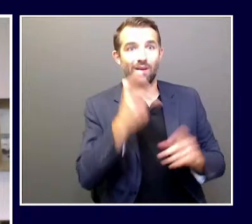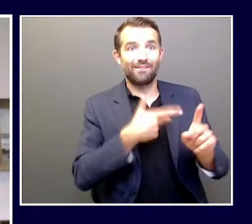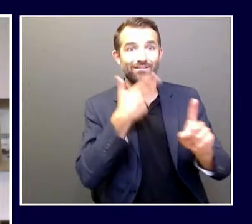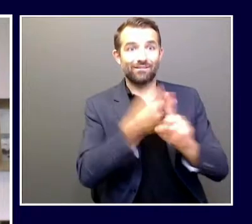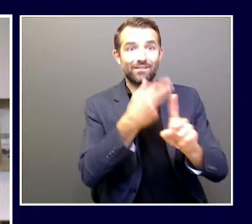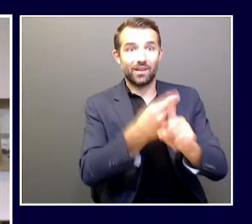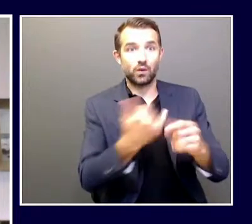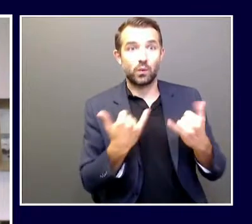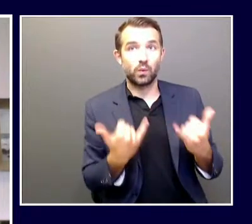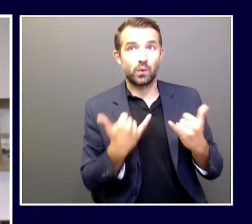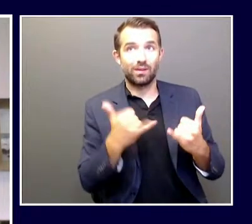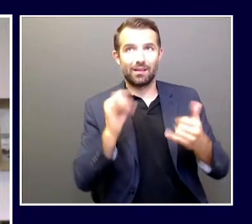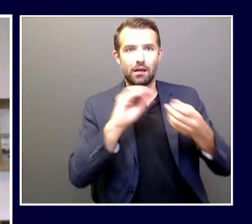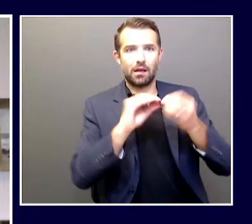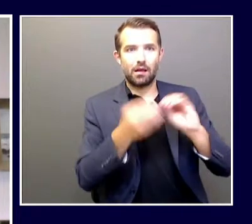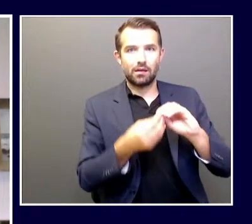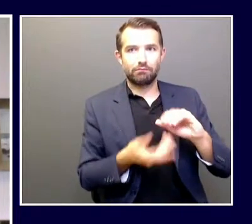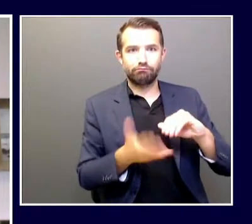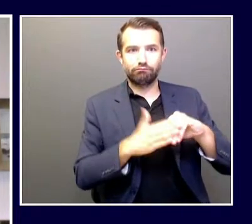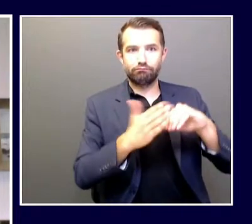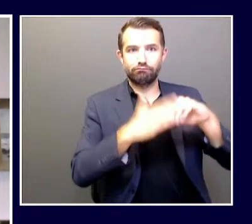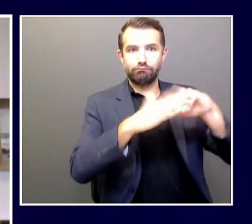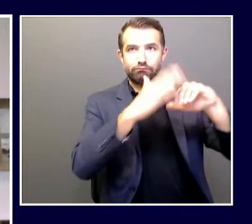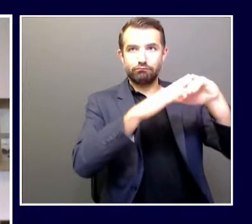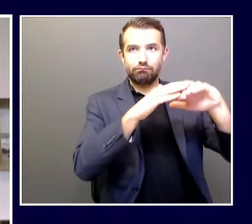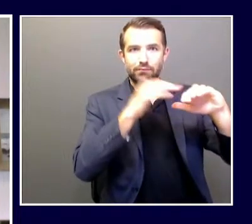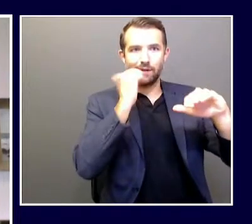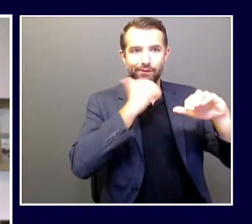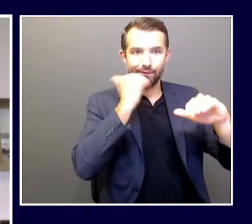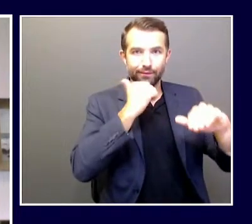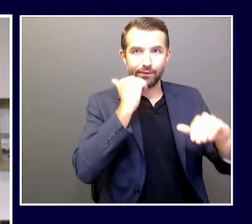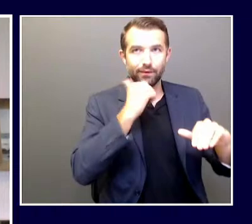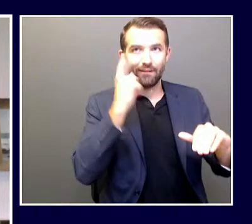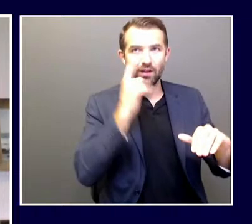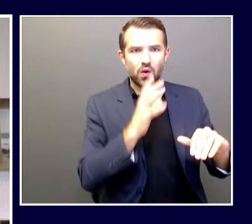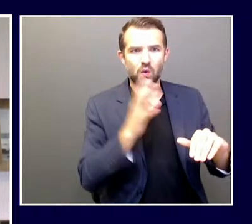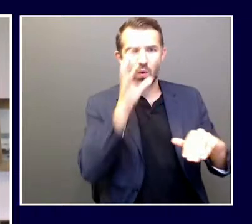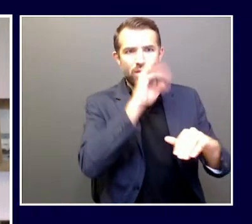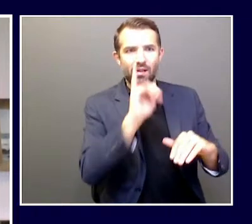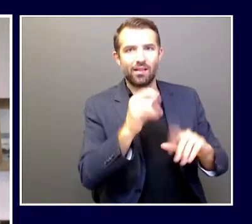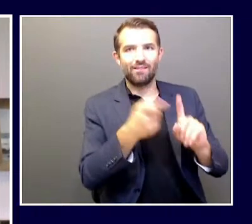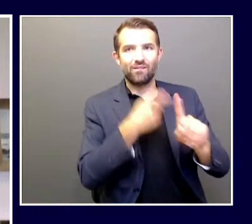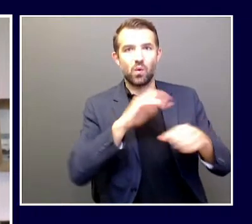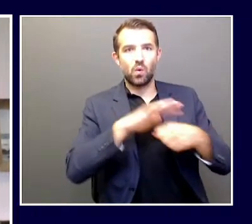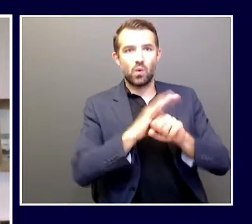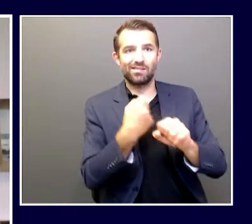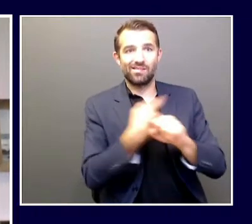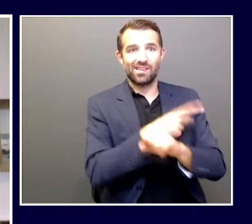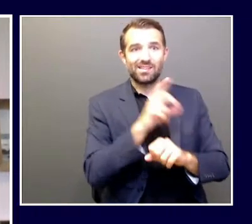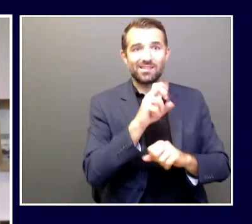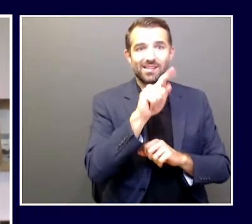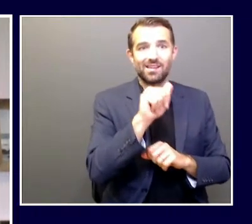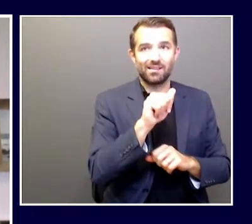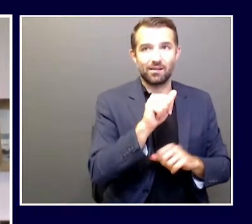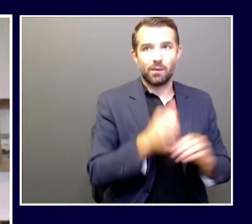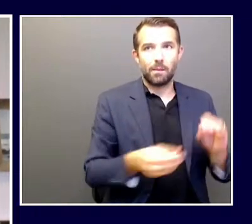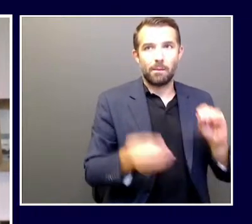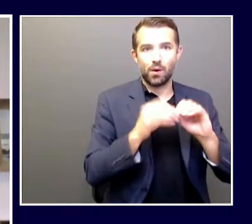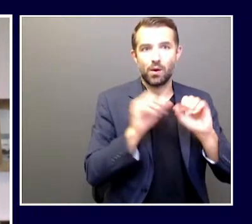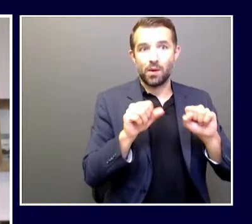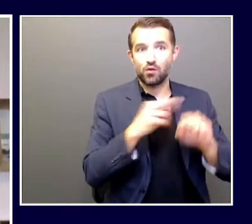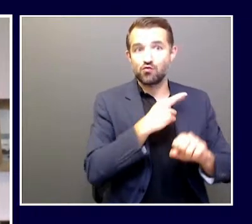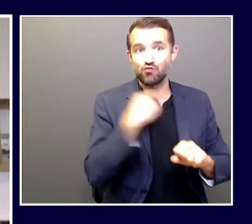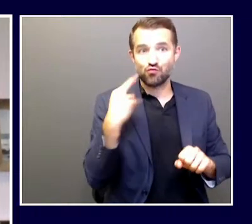I would assume, because of the Delta variant and the rising case numbers, but also potentially the healthcare workers. Can you